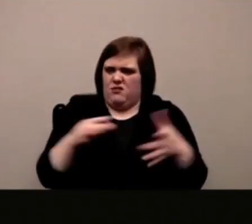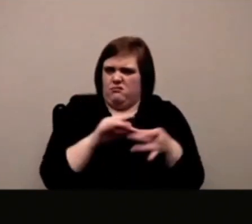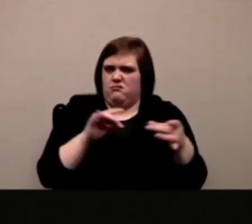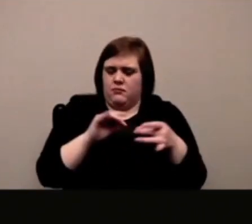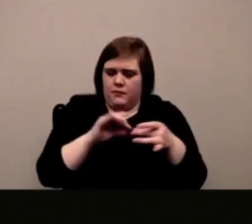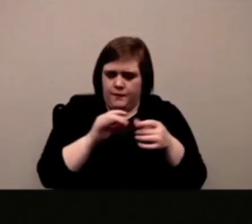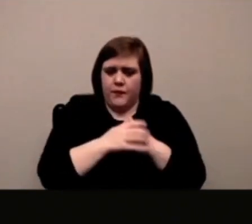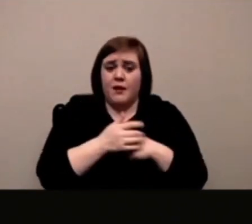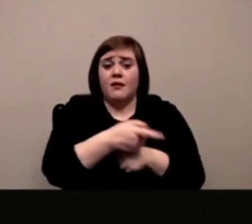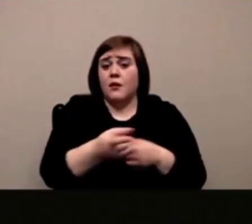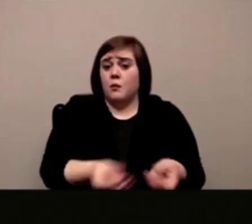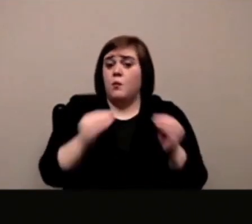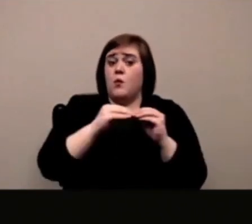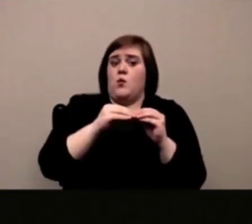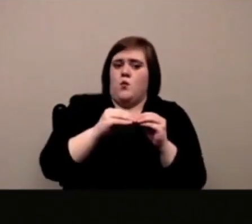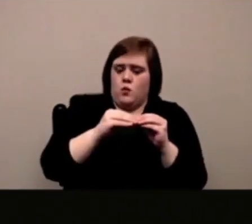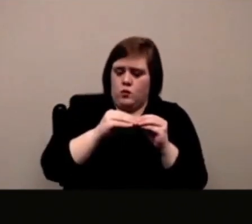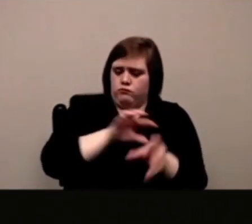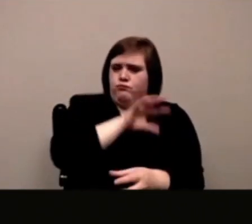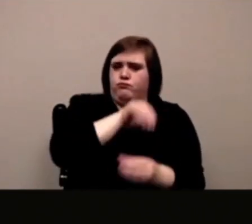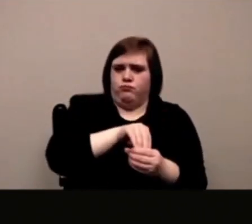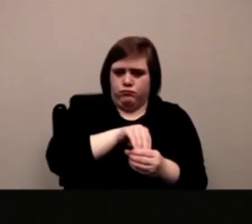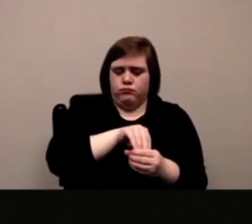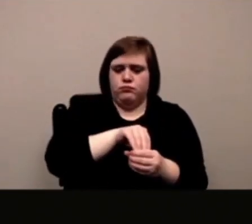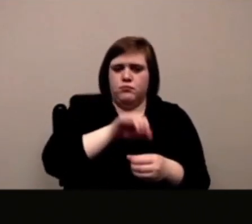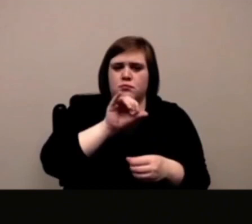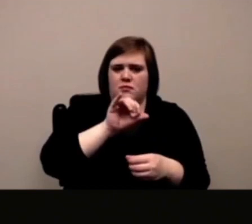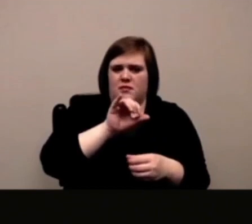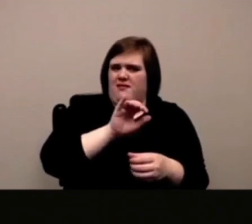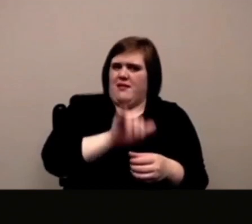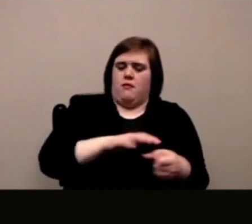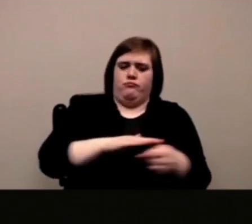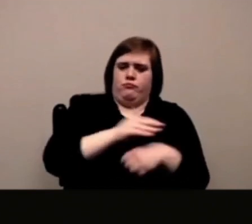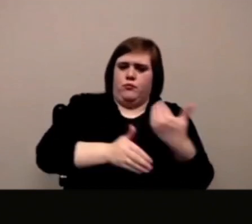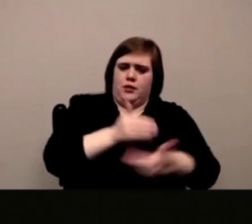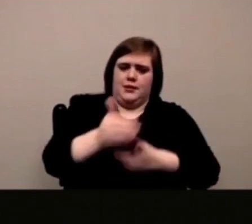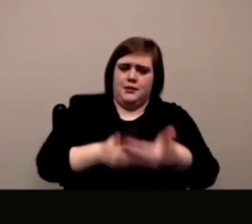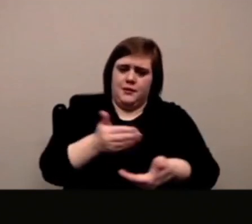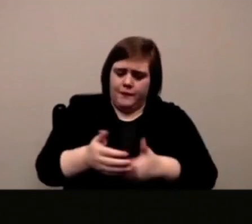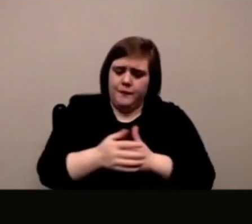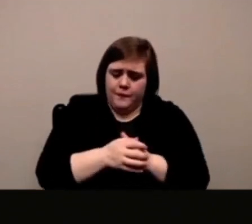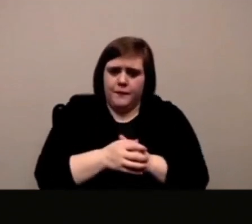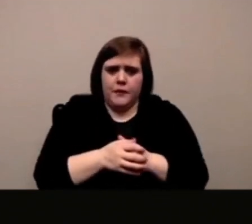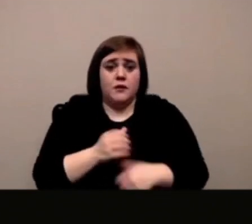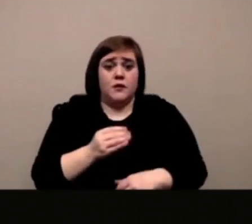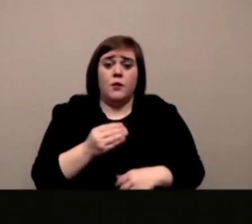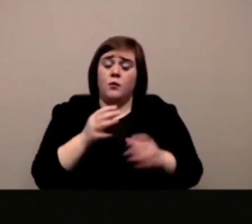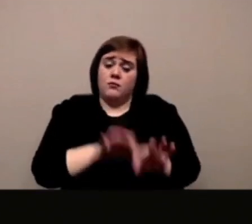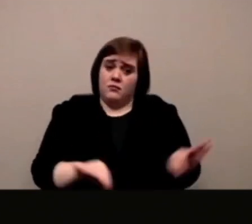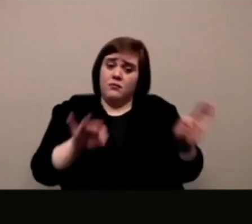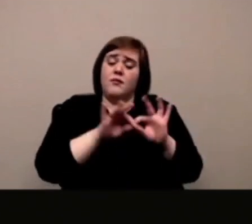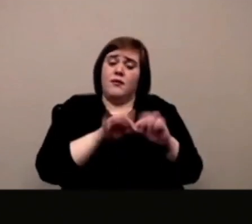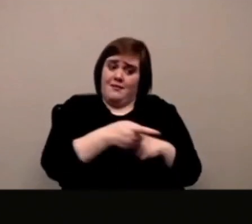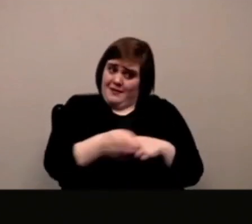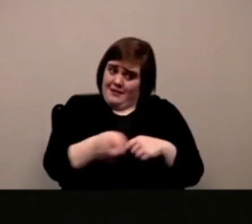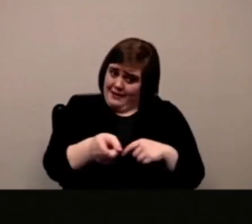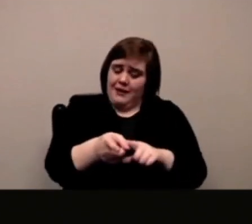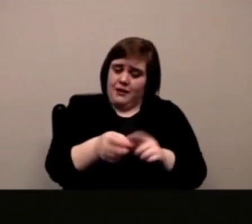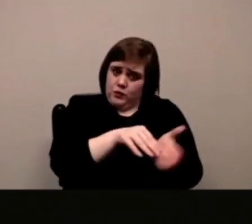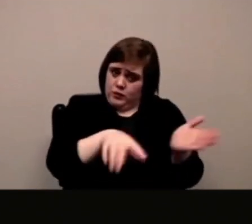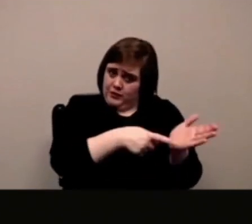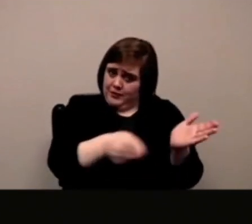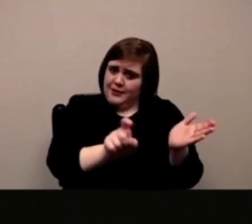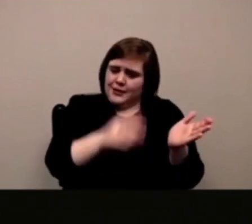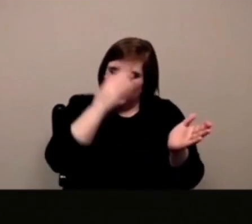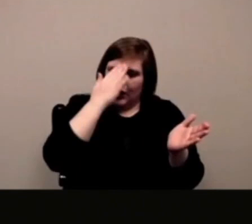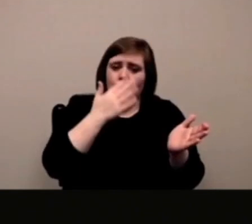they are more involved in all the process. So they need to know that they can make